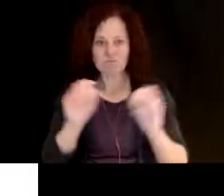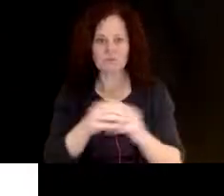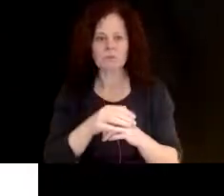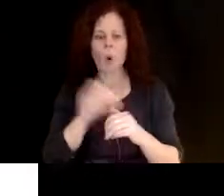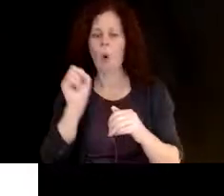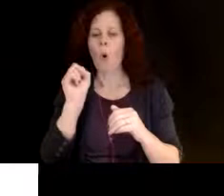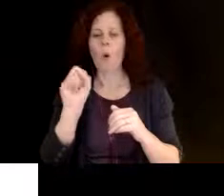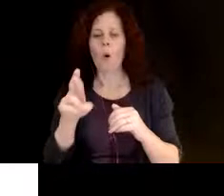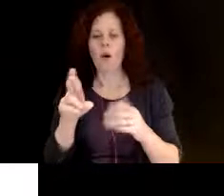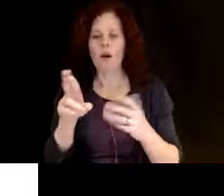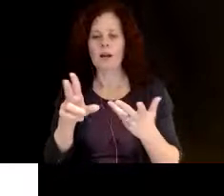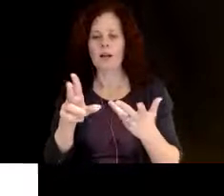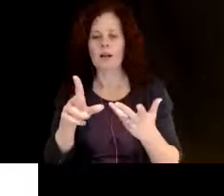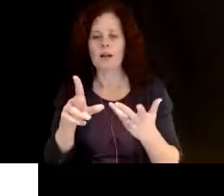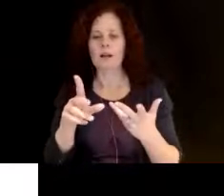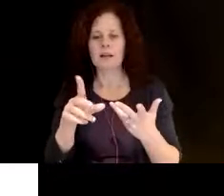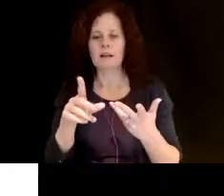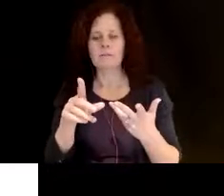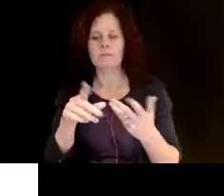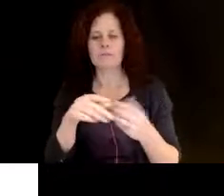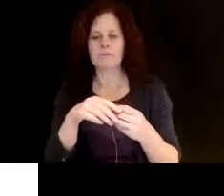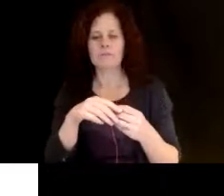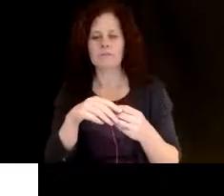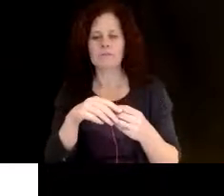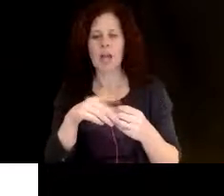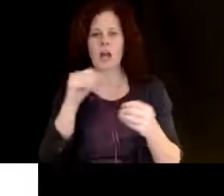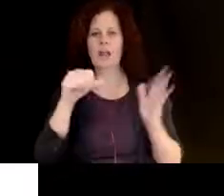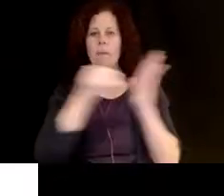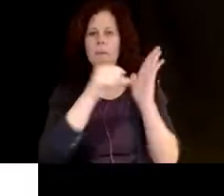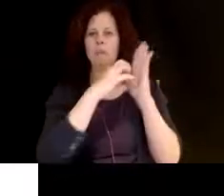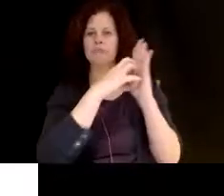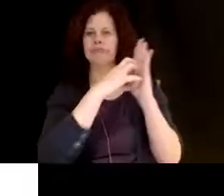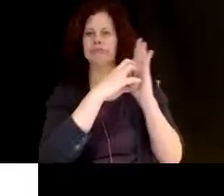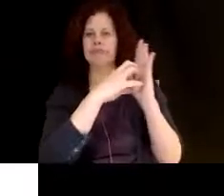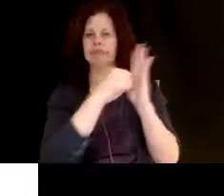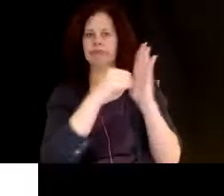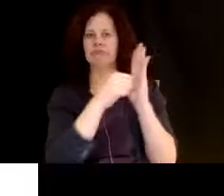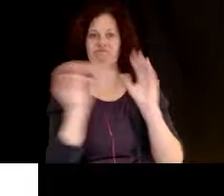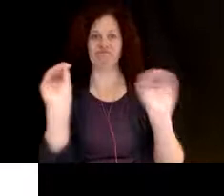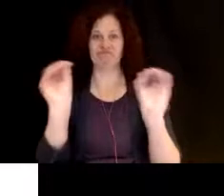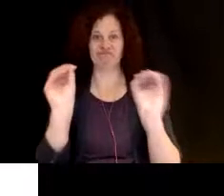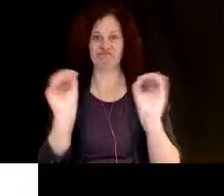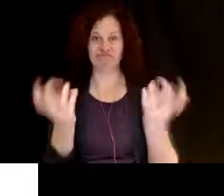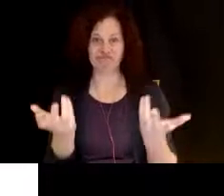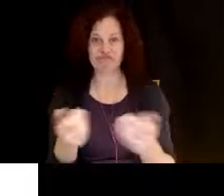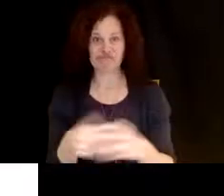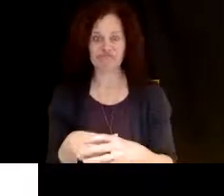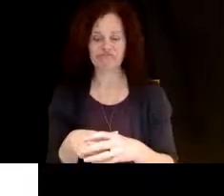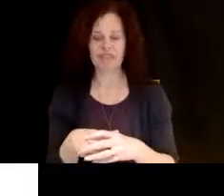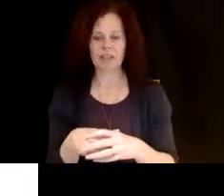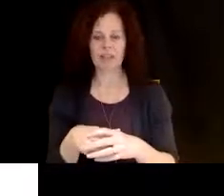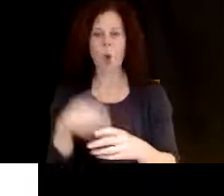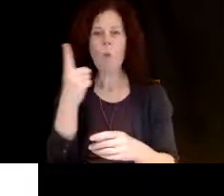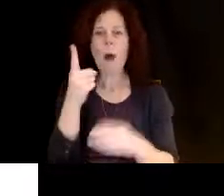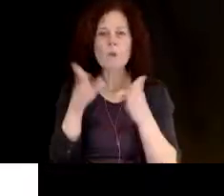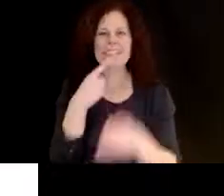that help activate the crossing signal. One of our interviewees said, the bus stop by my house, there's only one side